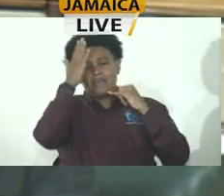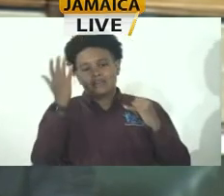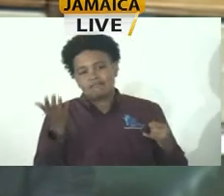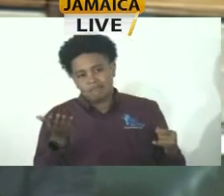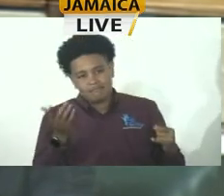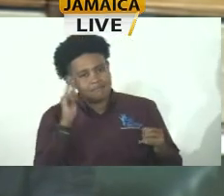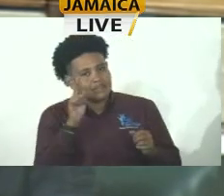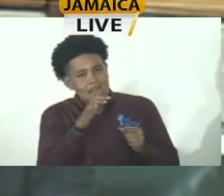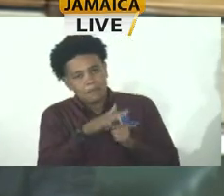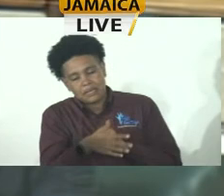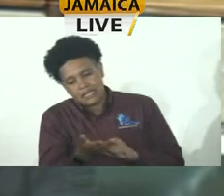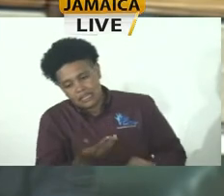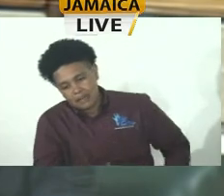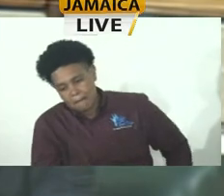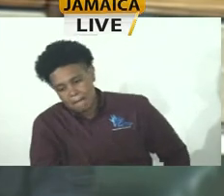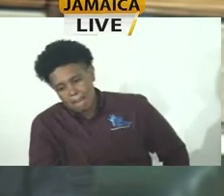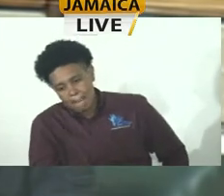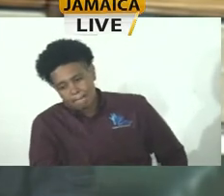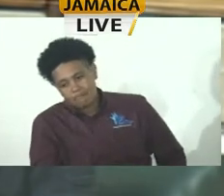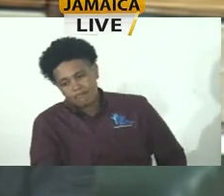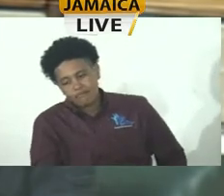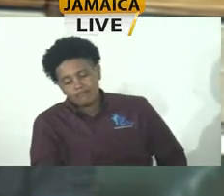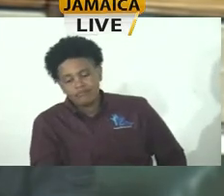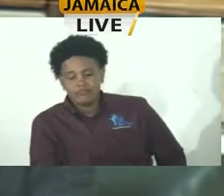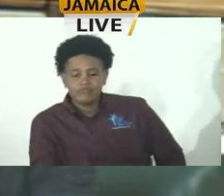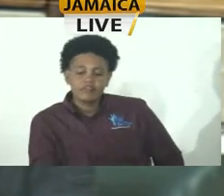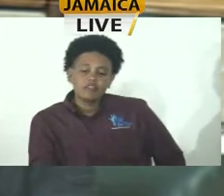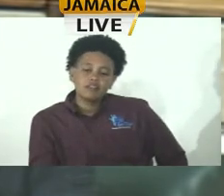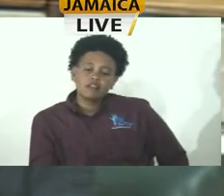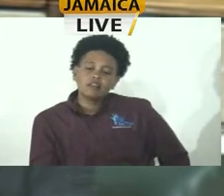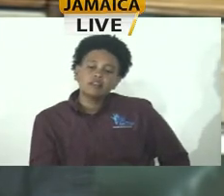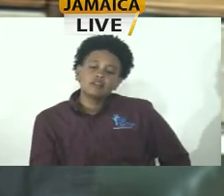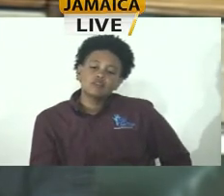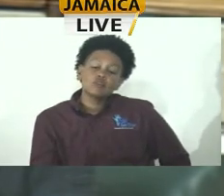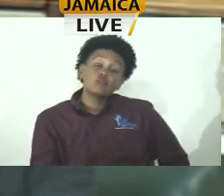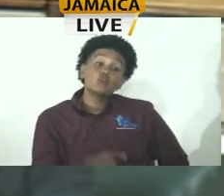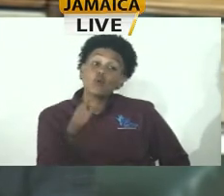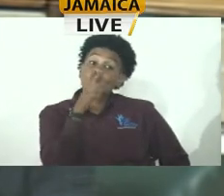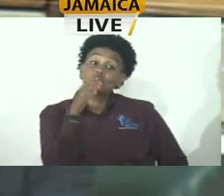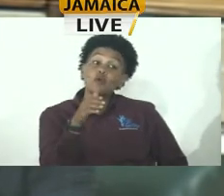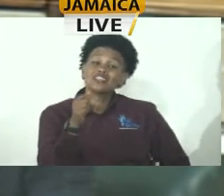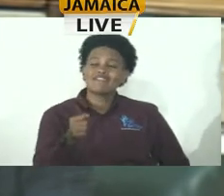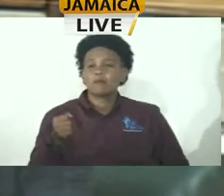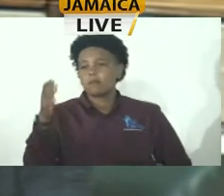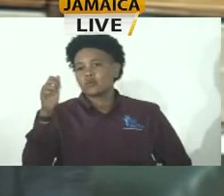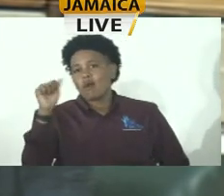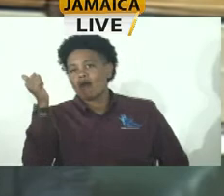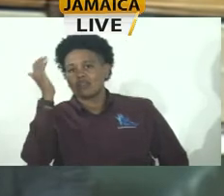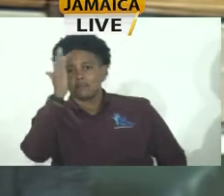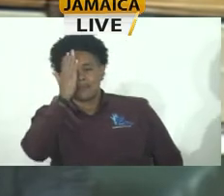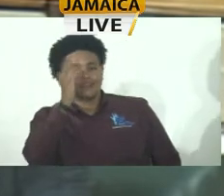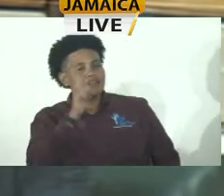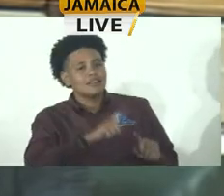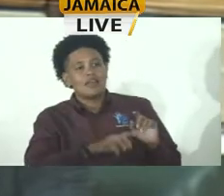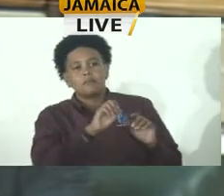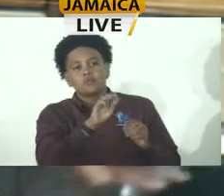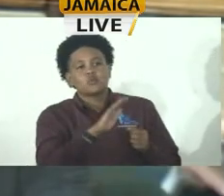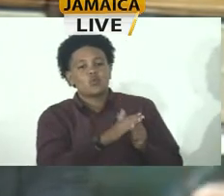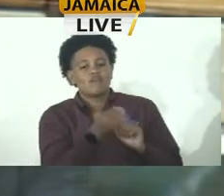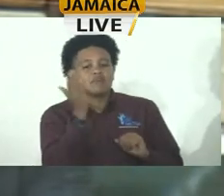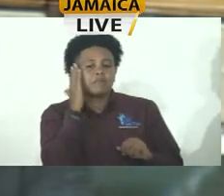were not being treated with covet beds so what we would have had to be doing would be to